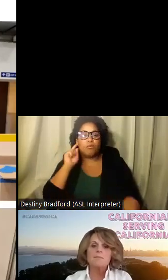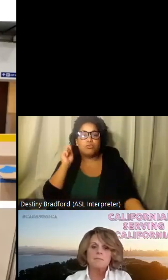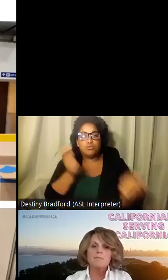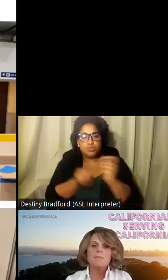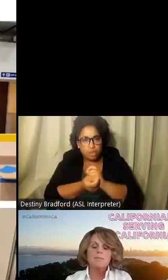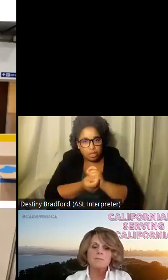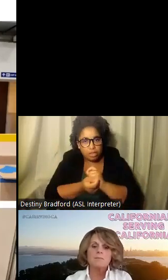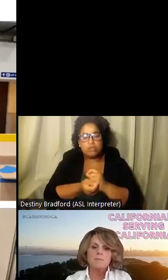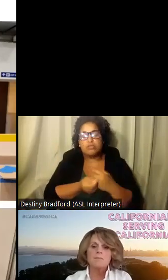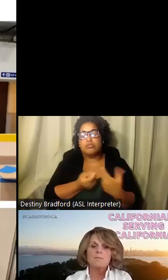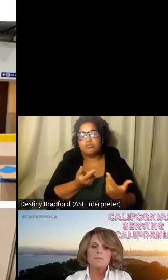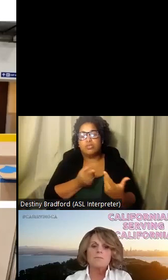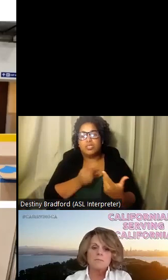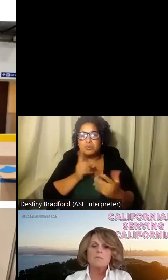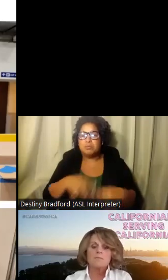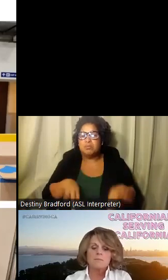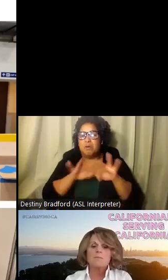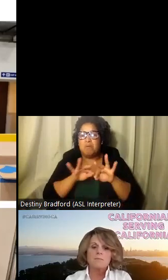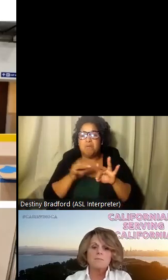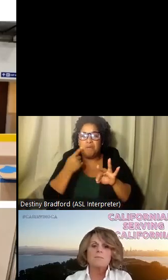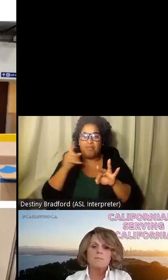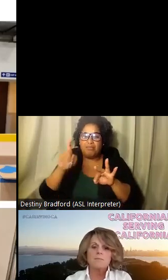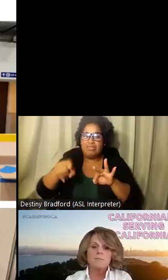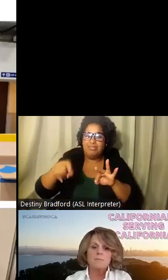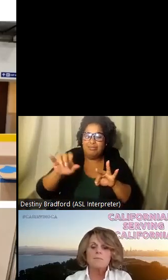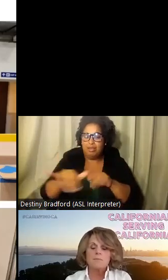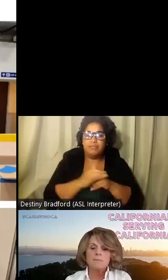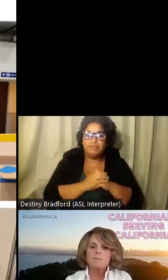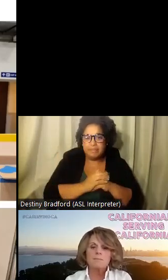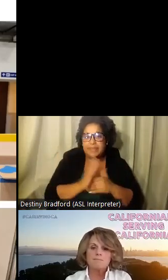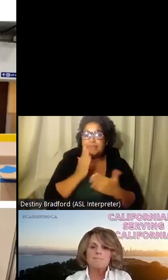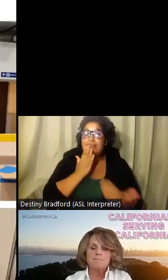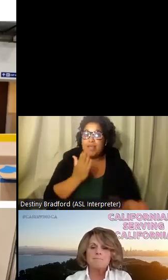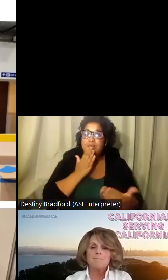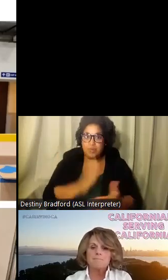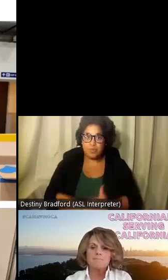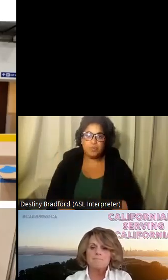incredibly powerful and increasingly necessary. So thank you.